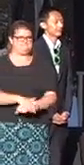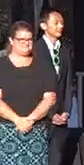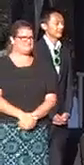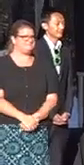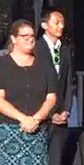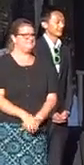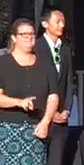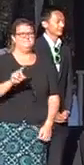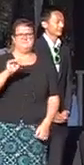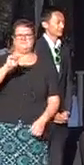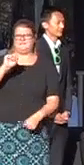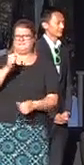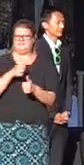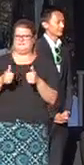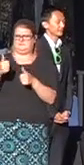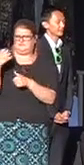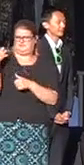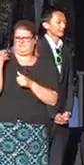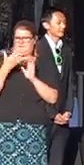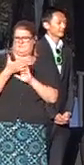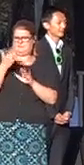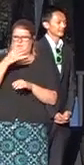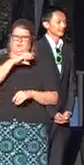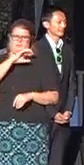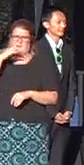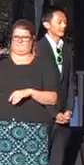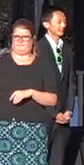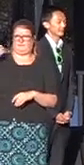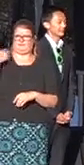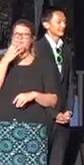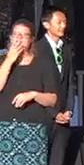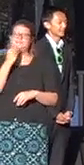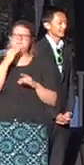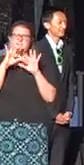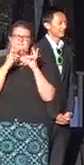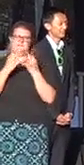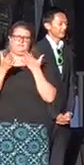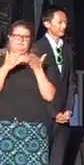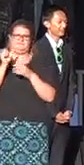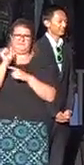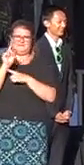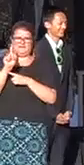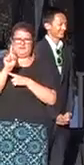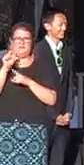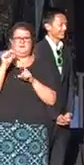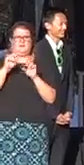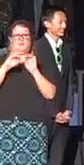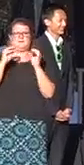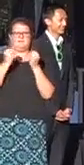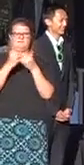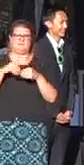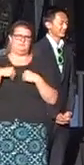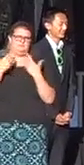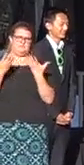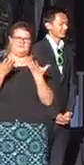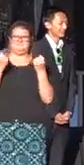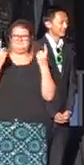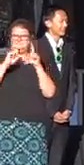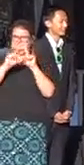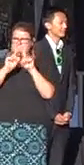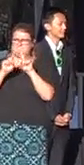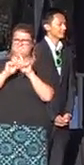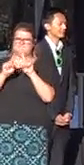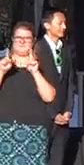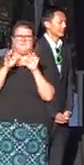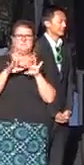HIV/AIDS. Dana is the chief operating officer at Jewish Family Services of San Diego, an organization that provides a wide range